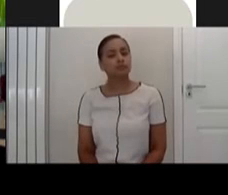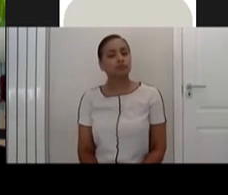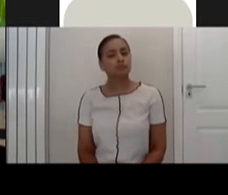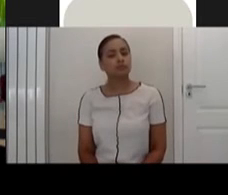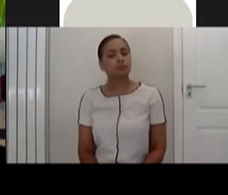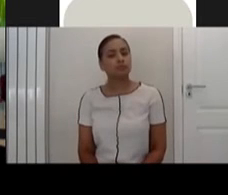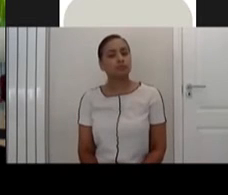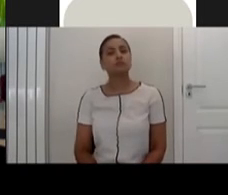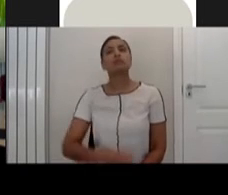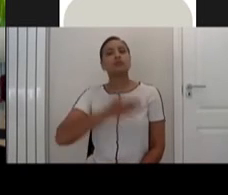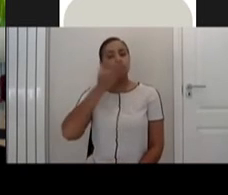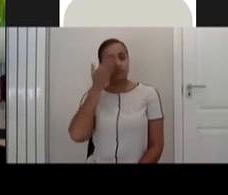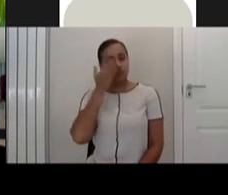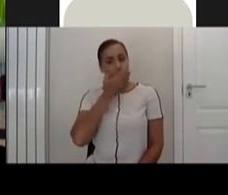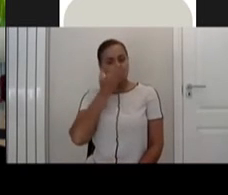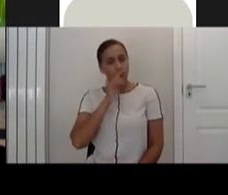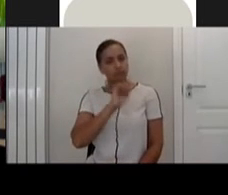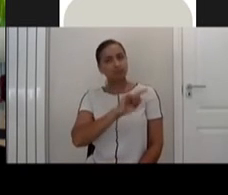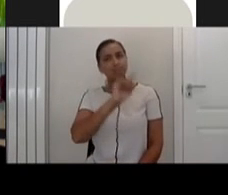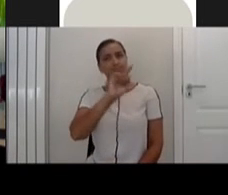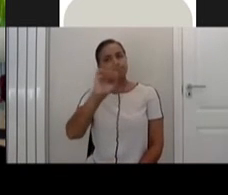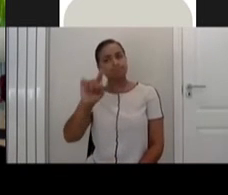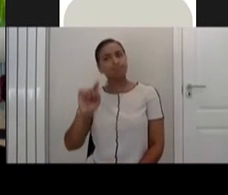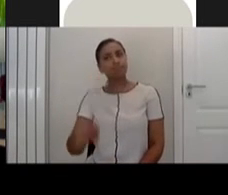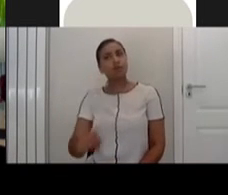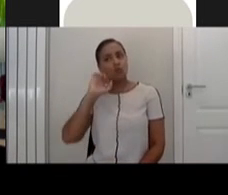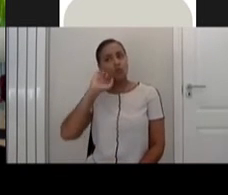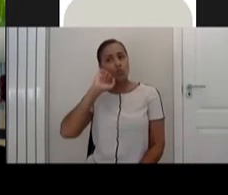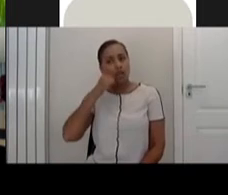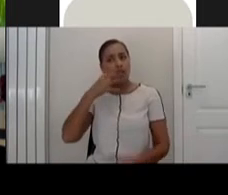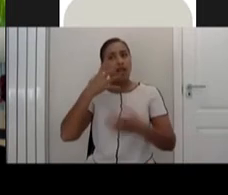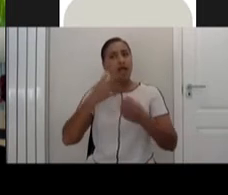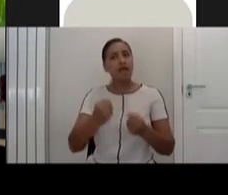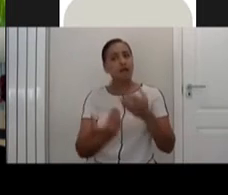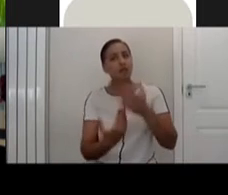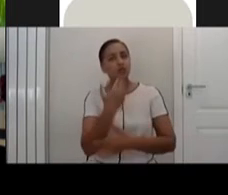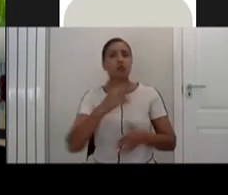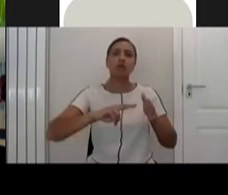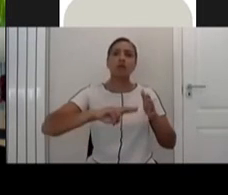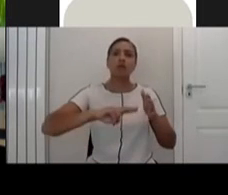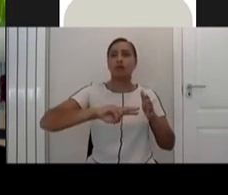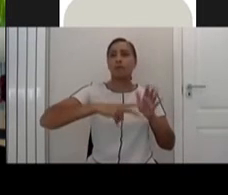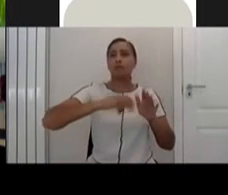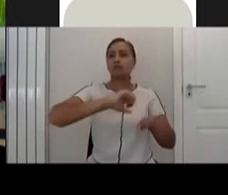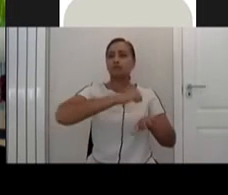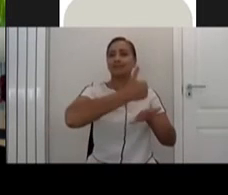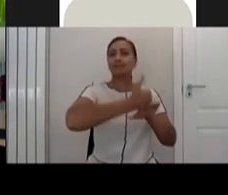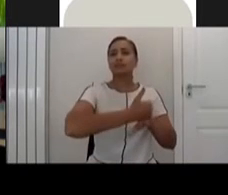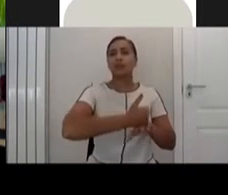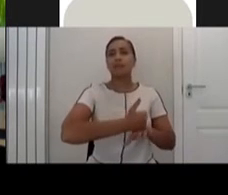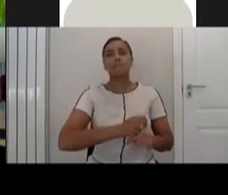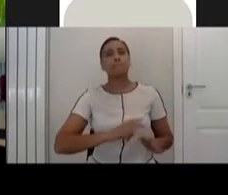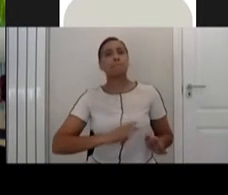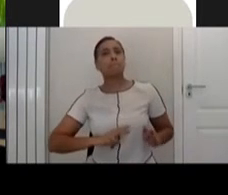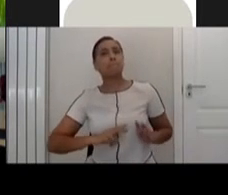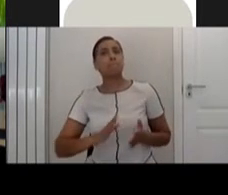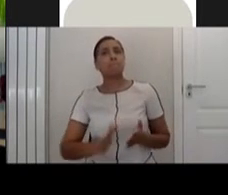Schools will each also be developing plans around sort of minimizing